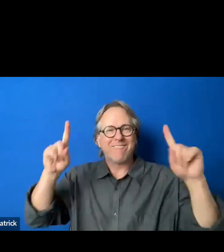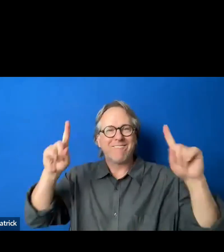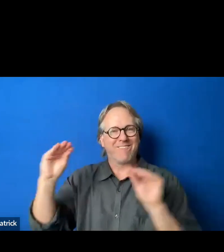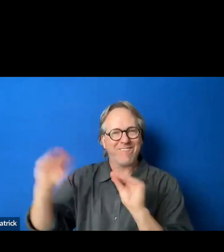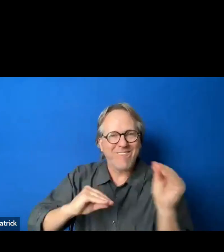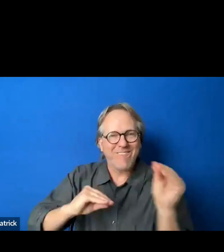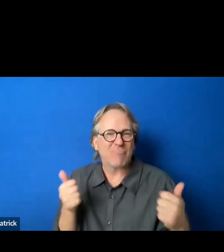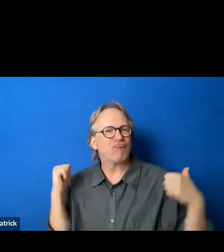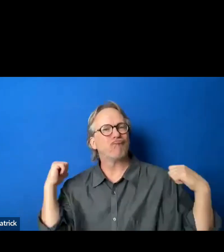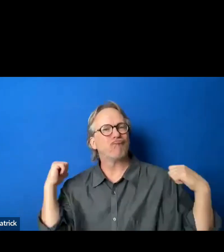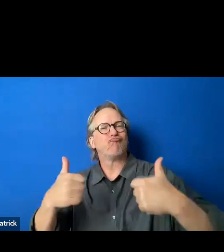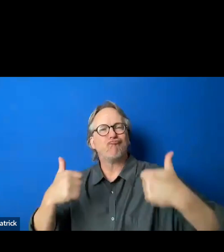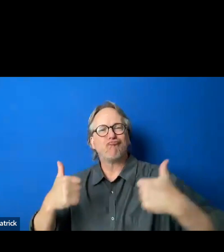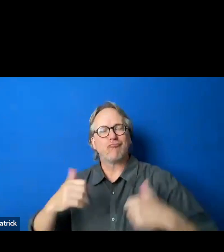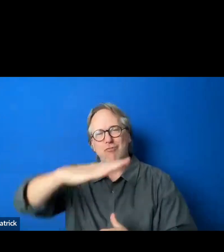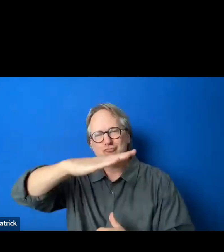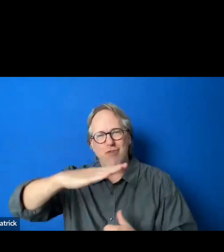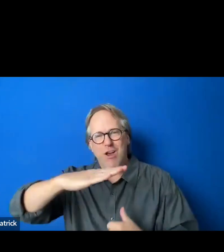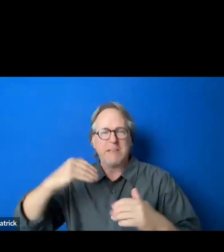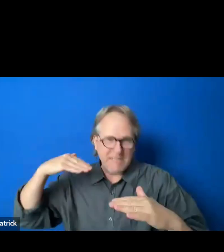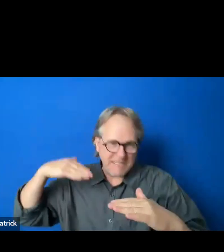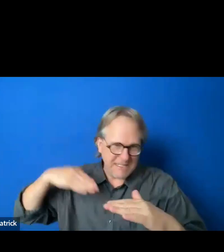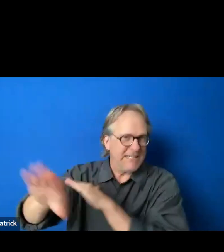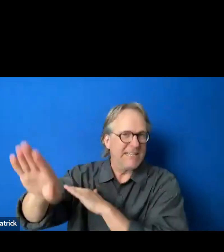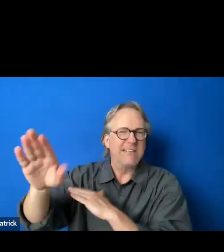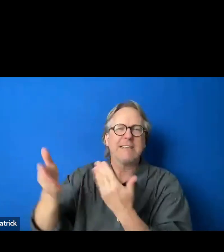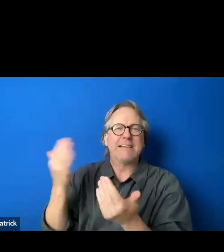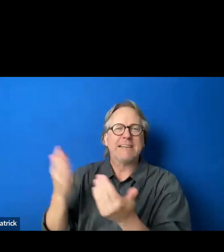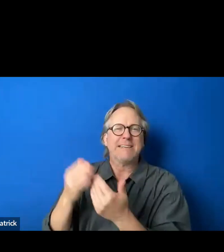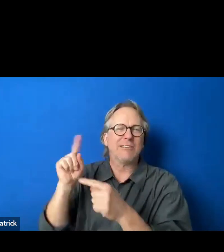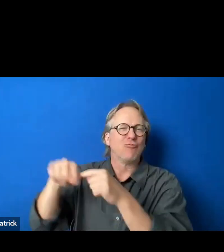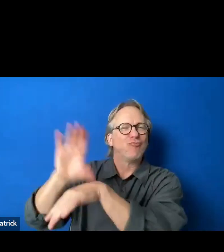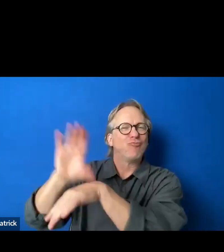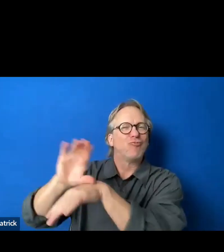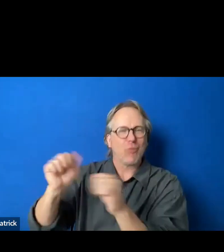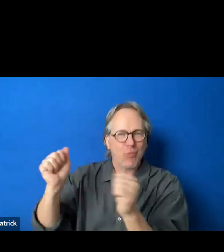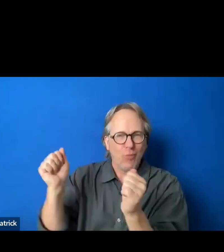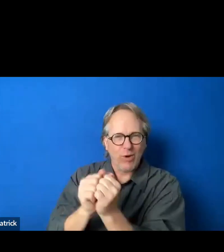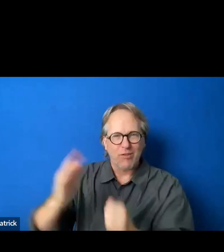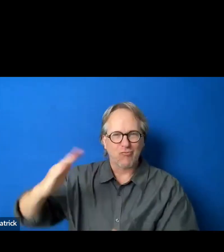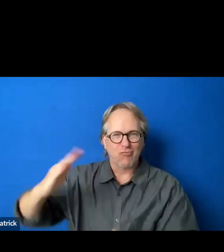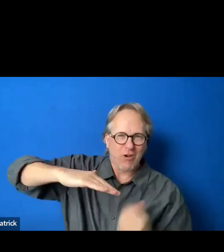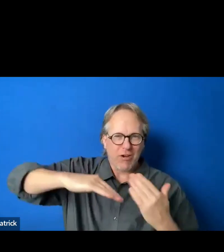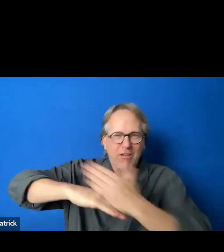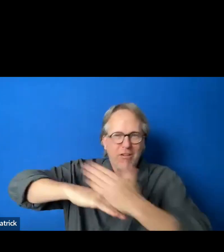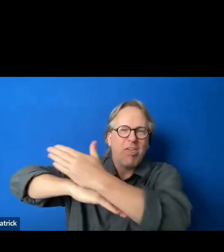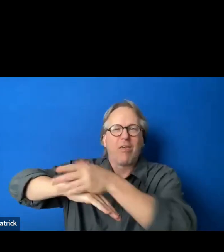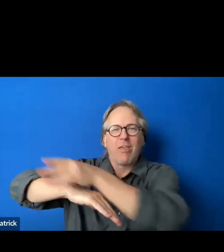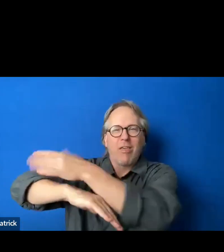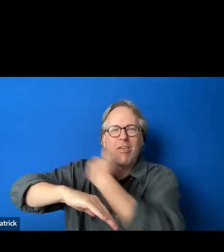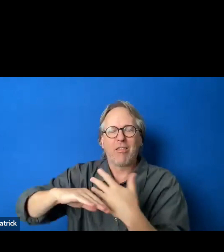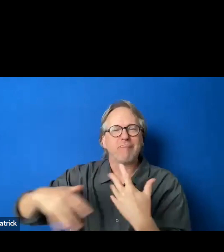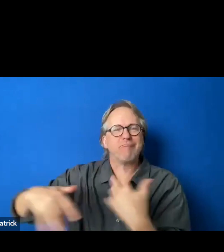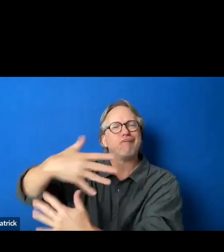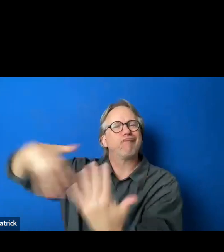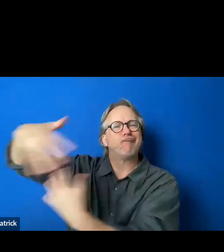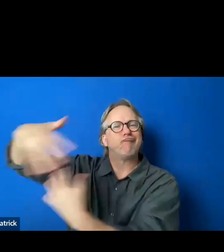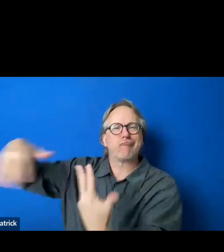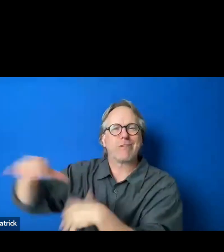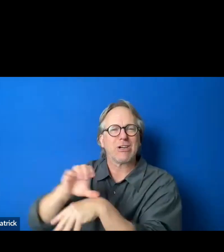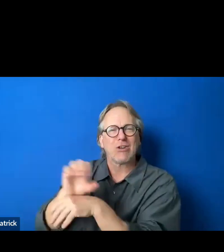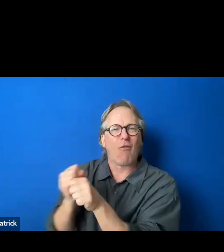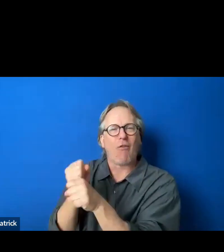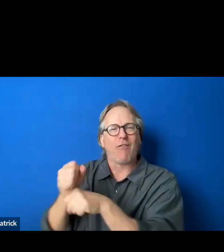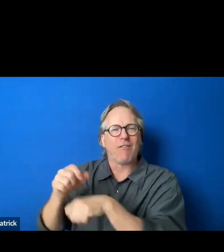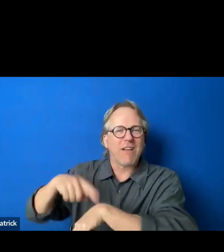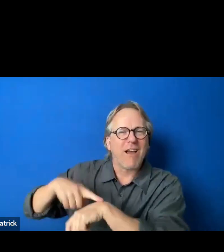here so that everybody can come into church and move around in coffee time and actually use